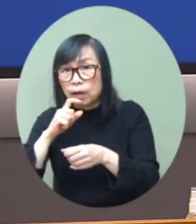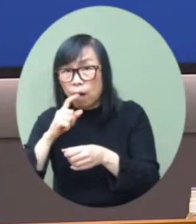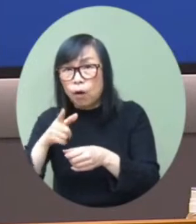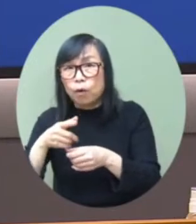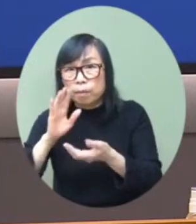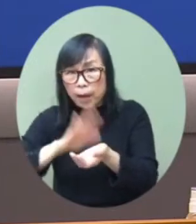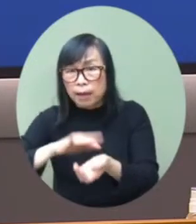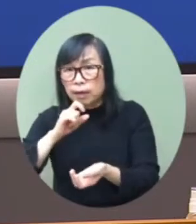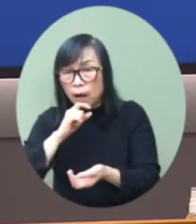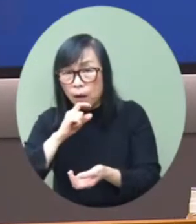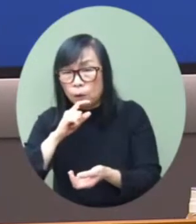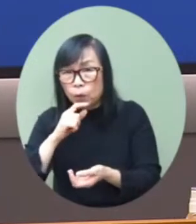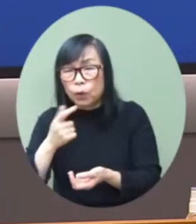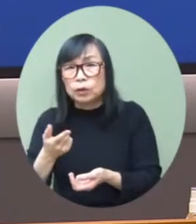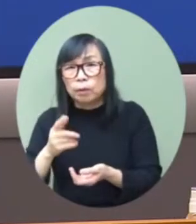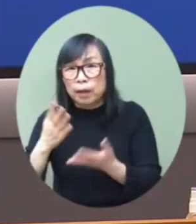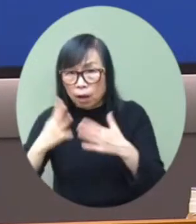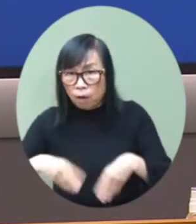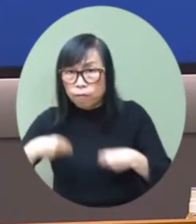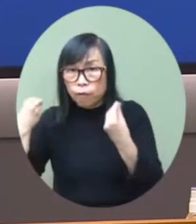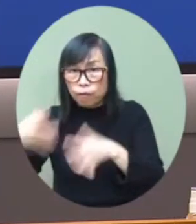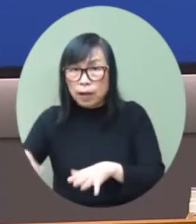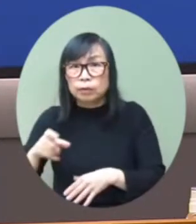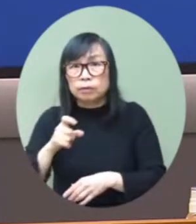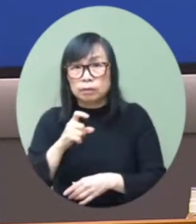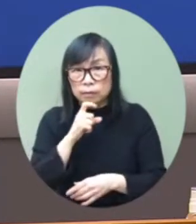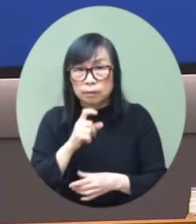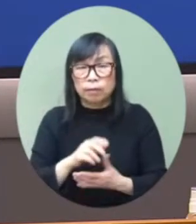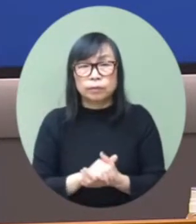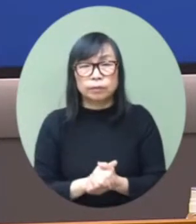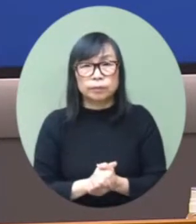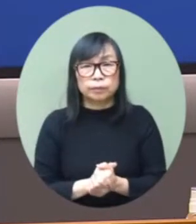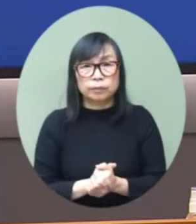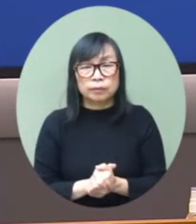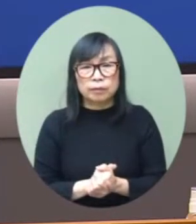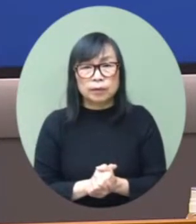RAT test and came out positive and recovered.